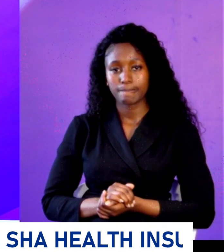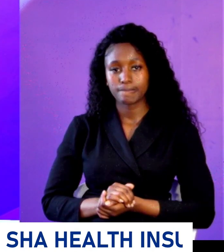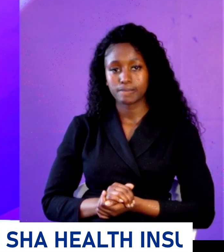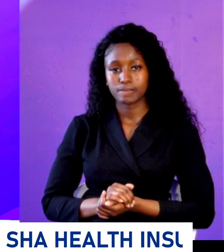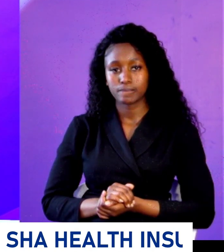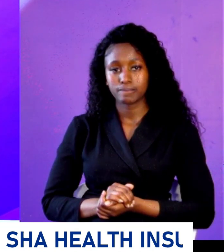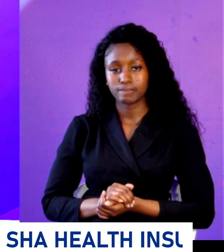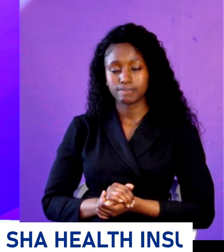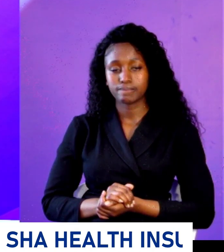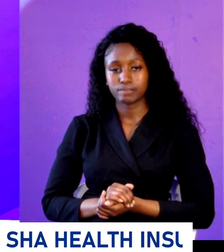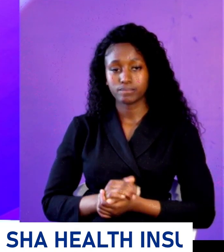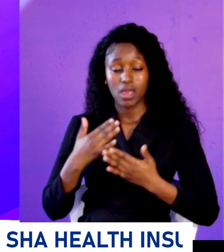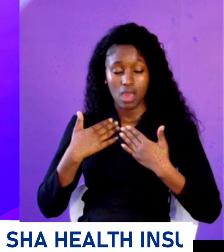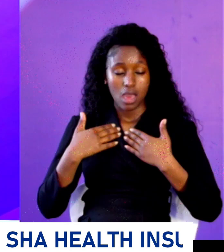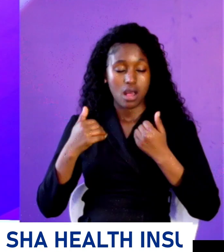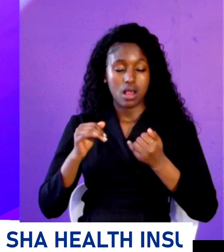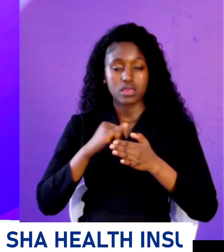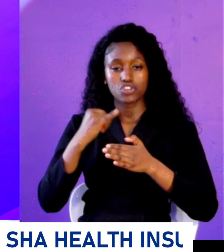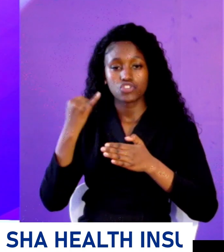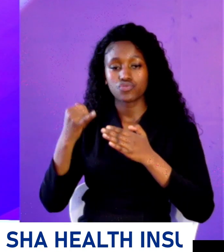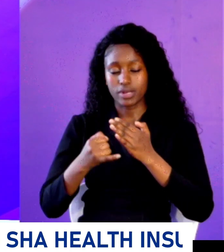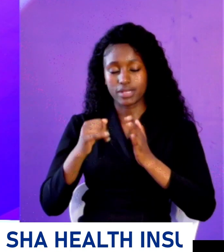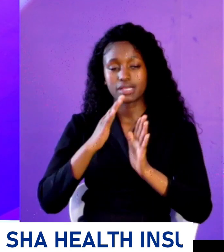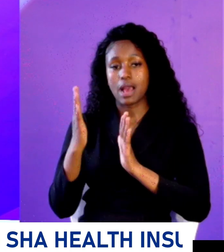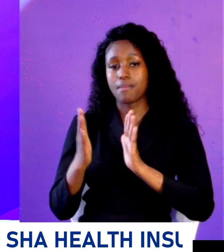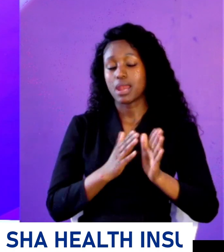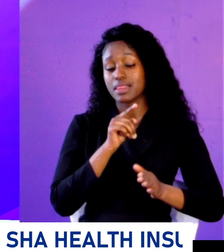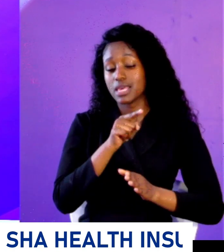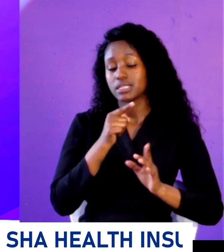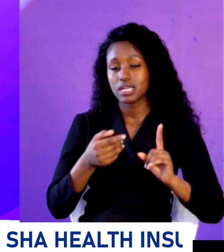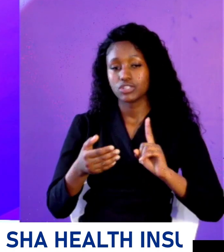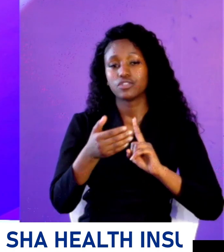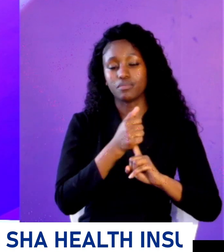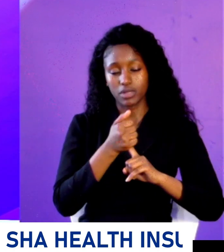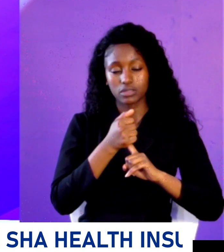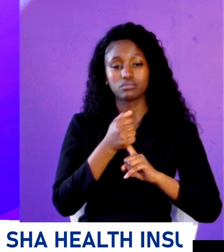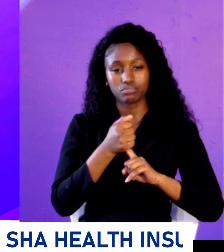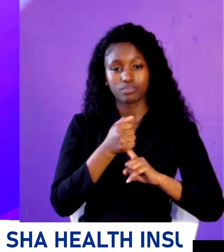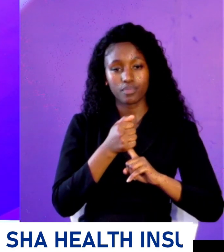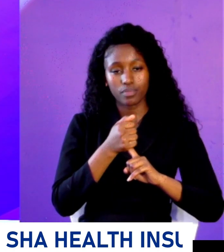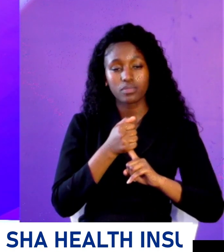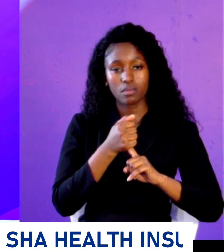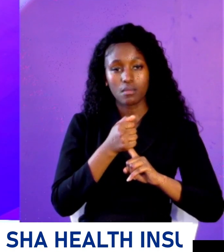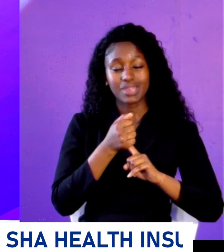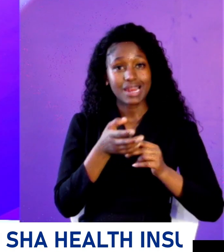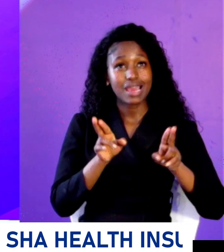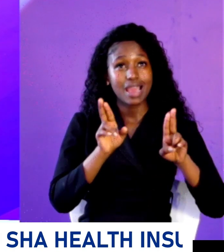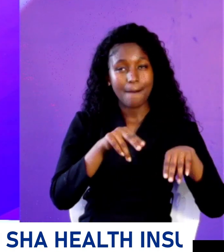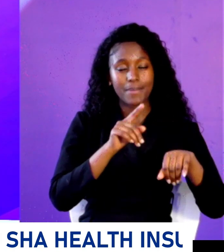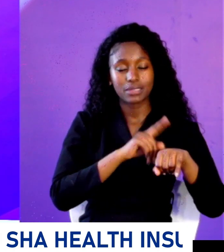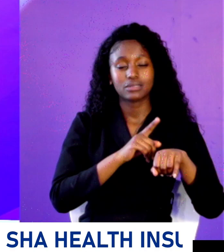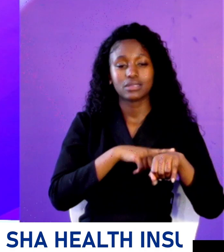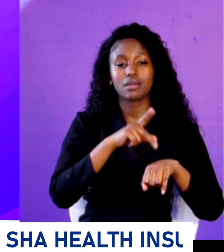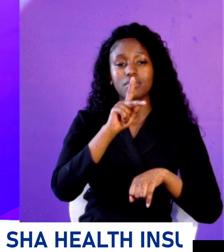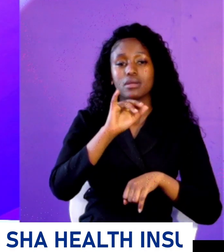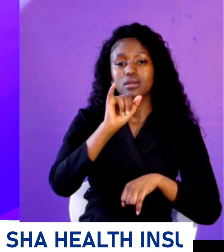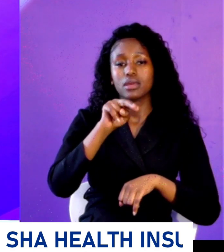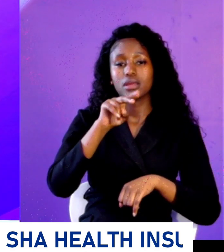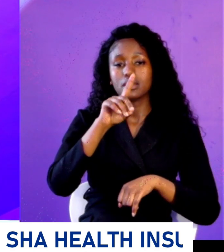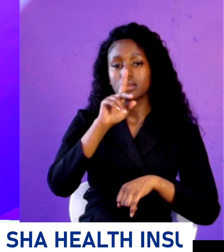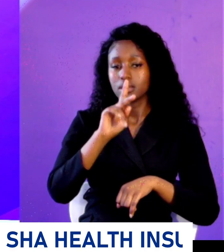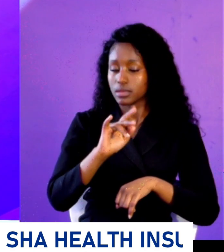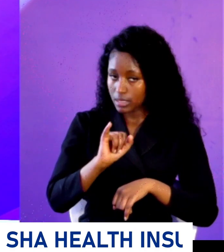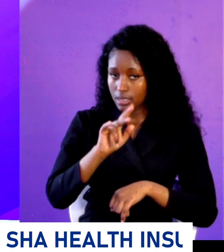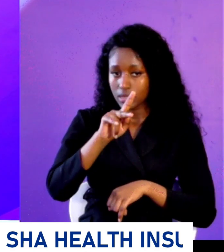health insurance scheme. This achievement was lauded by Deputy President Kithure Kindiki, who